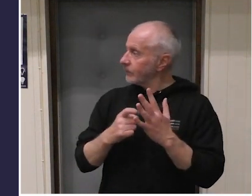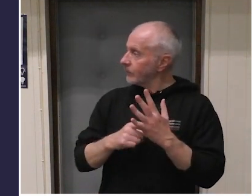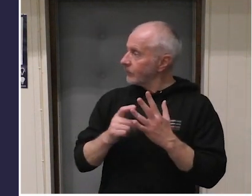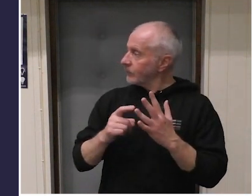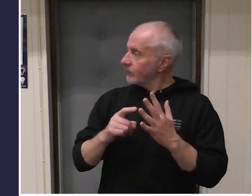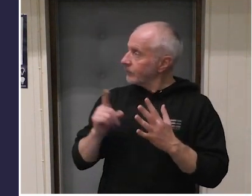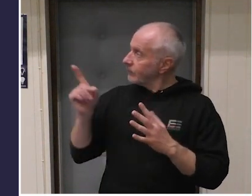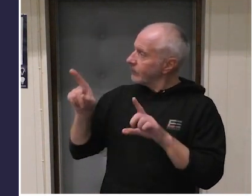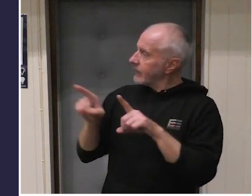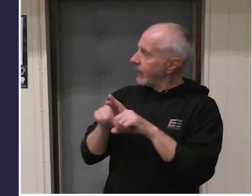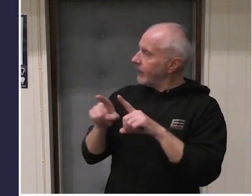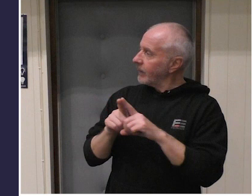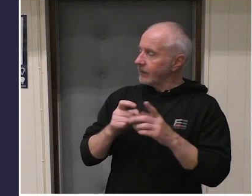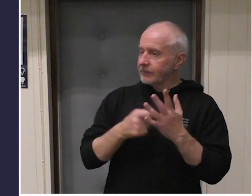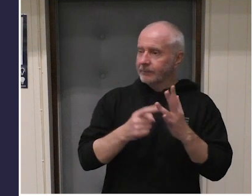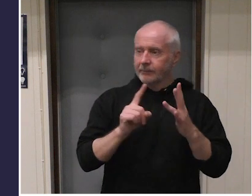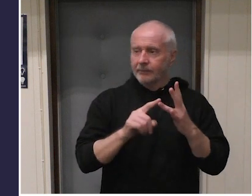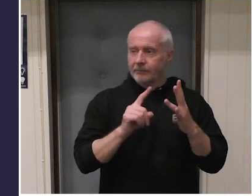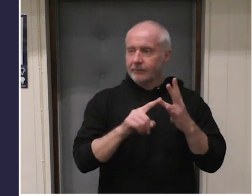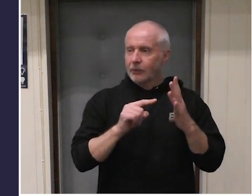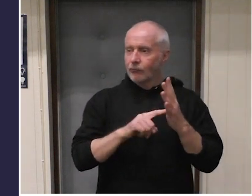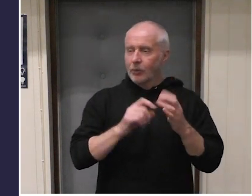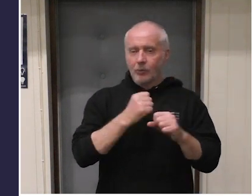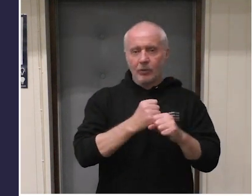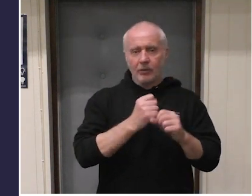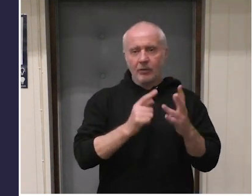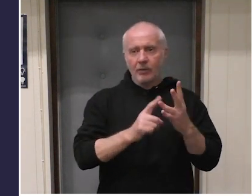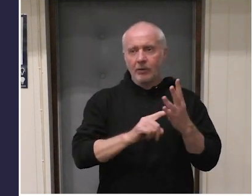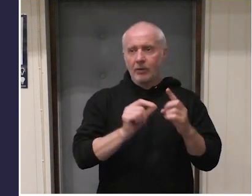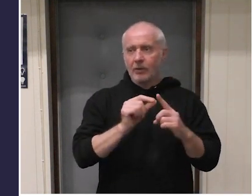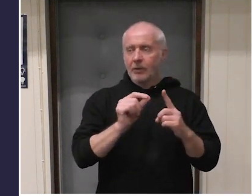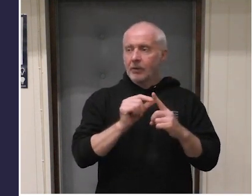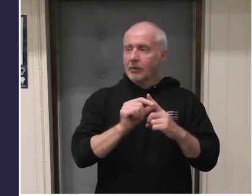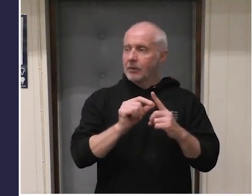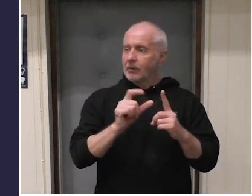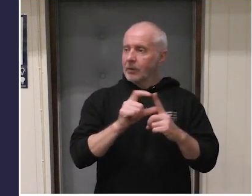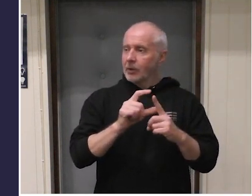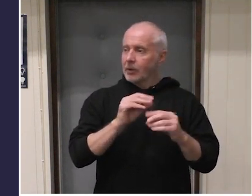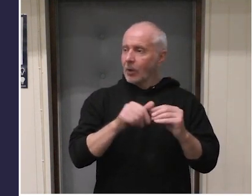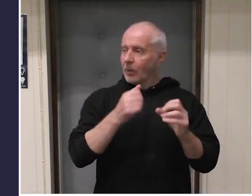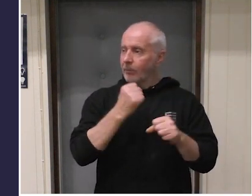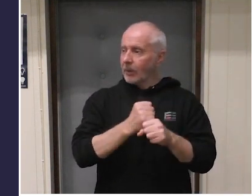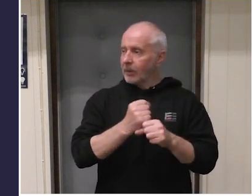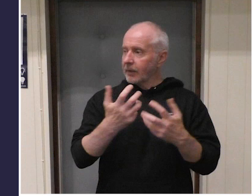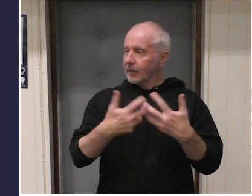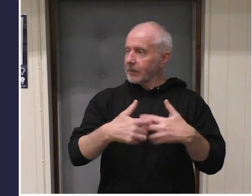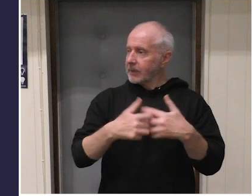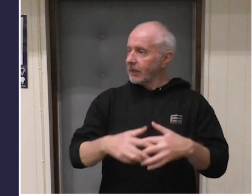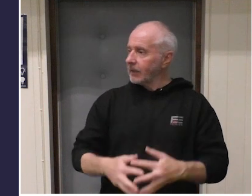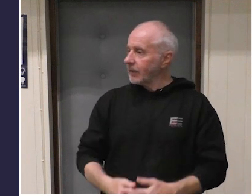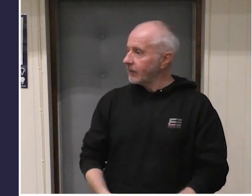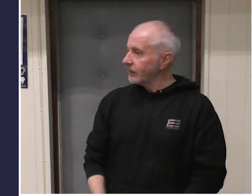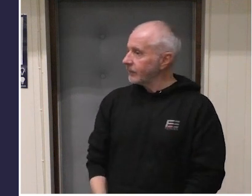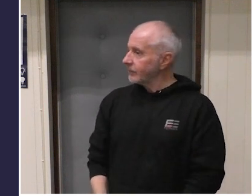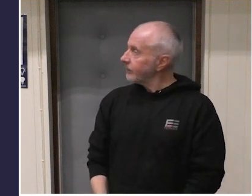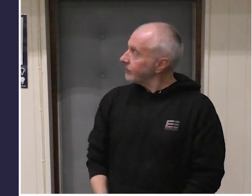think about this is a bit like a Rube Goldberg machine. You're about to find out what it is, if